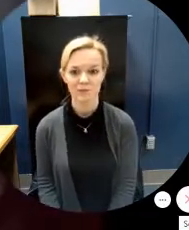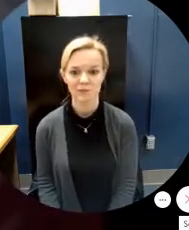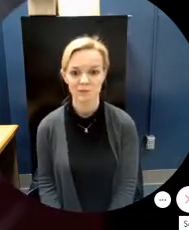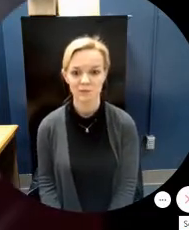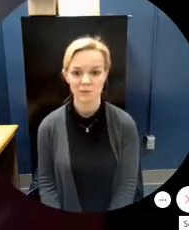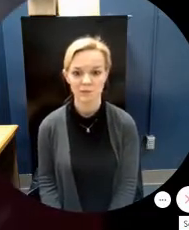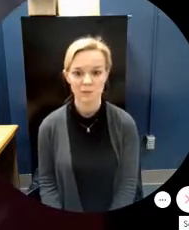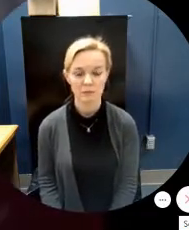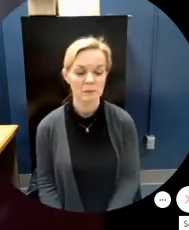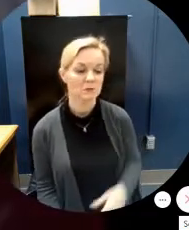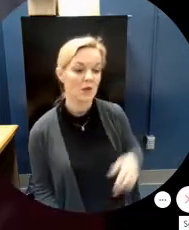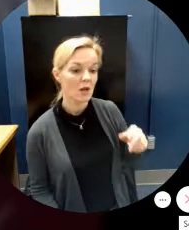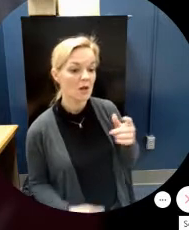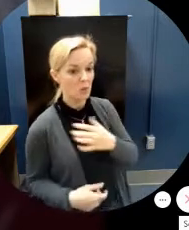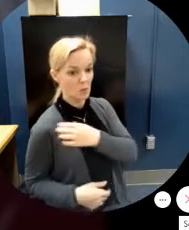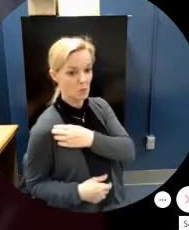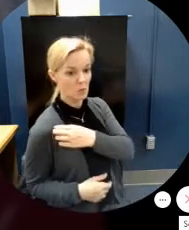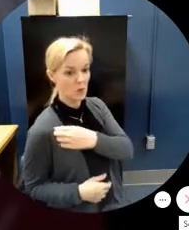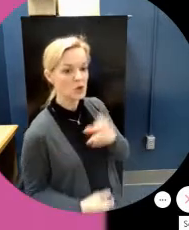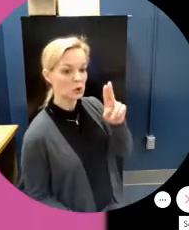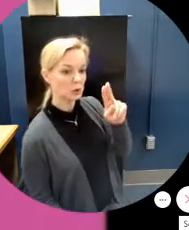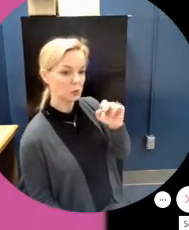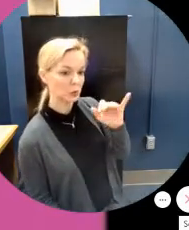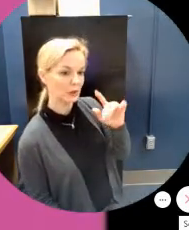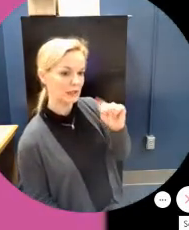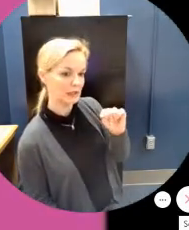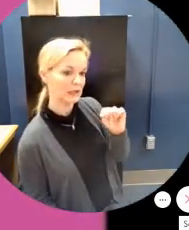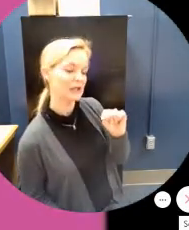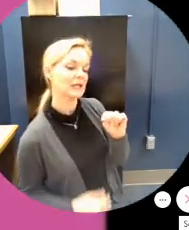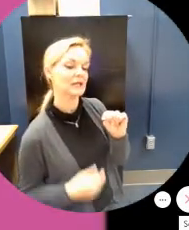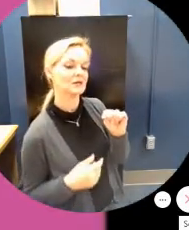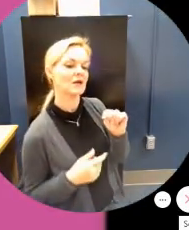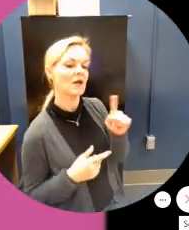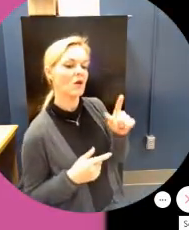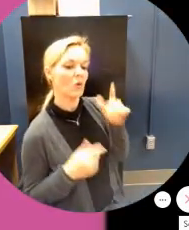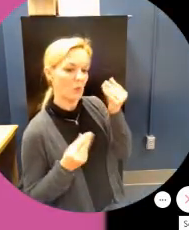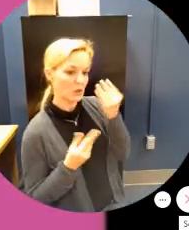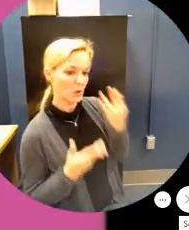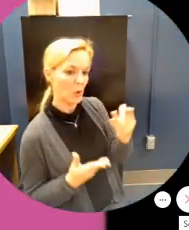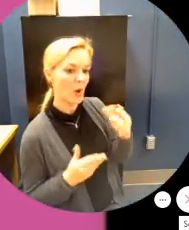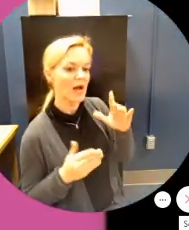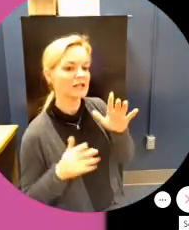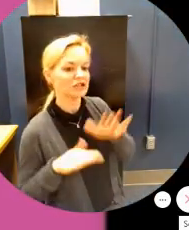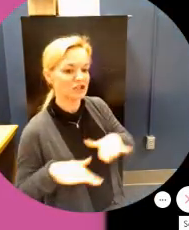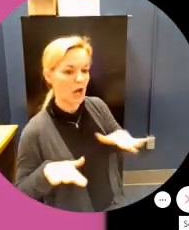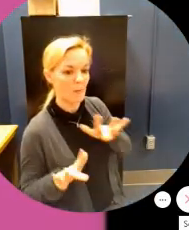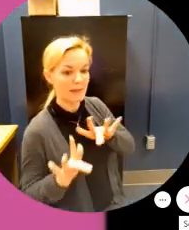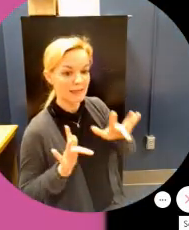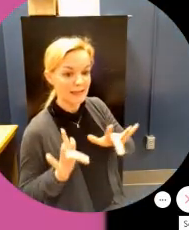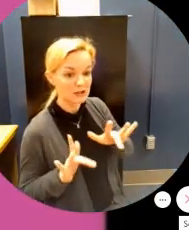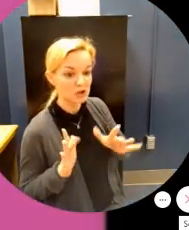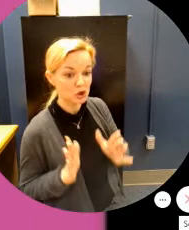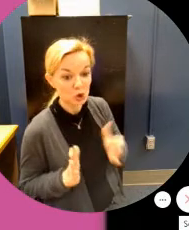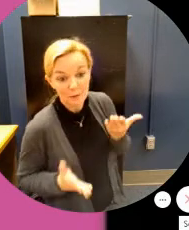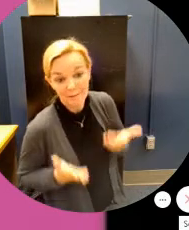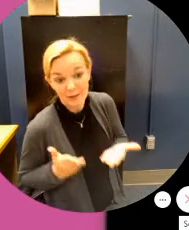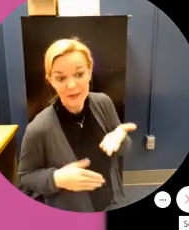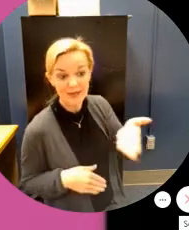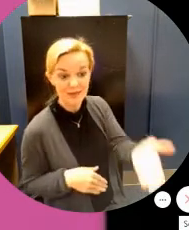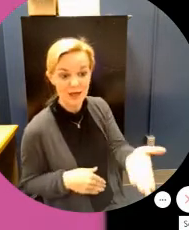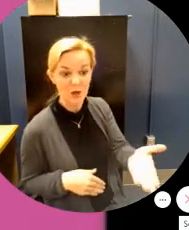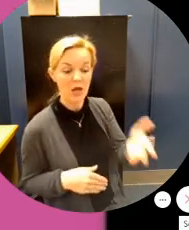Unit 137 reported a possible child molester. Reed Park, suspect described as a white male